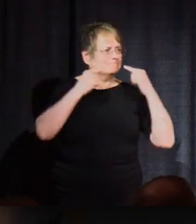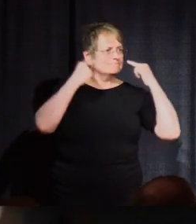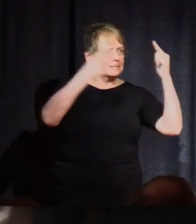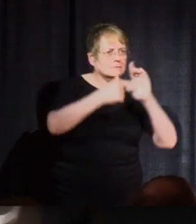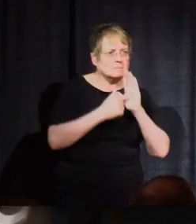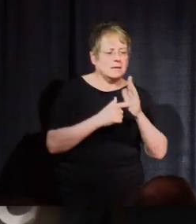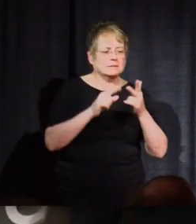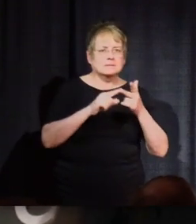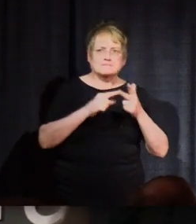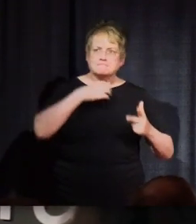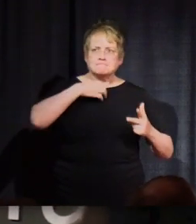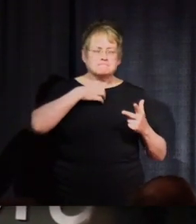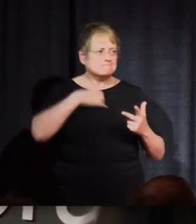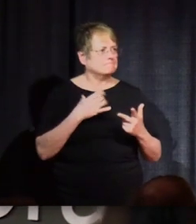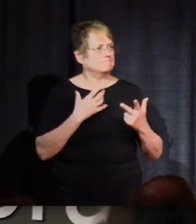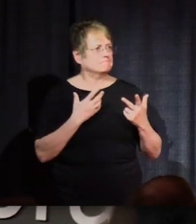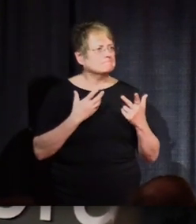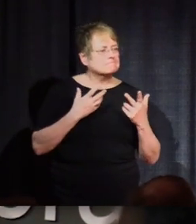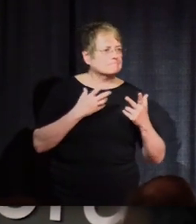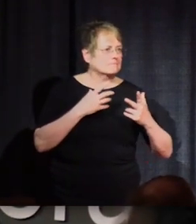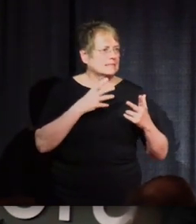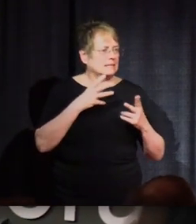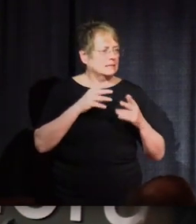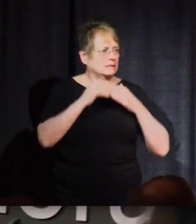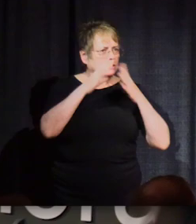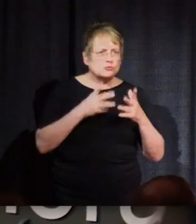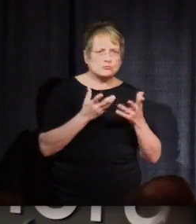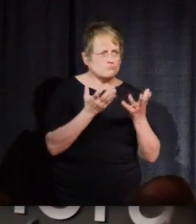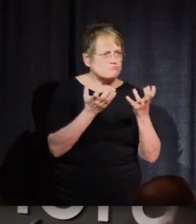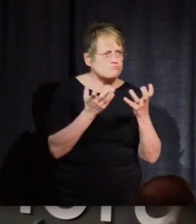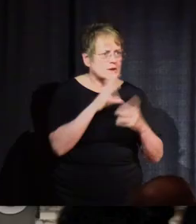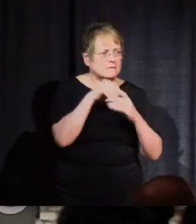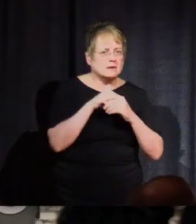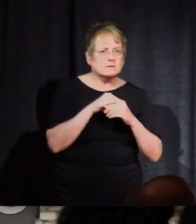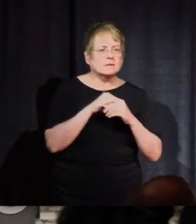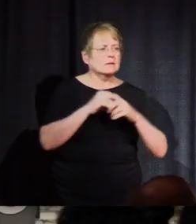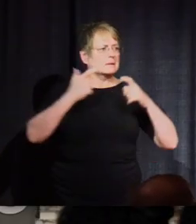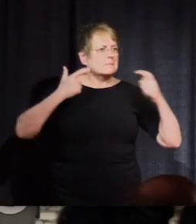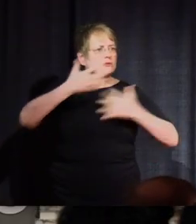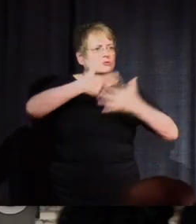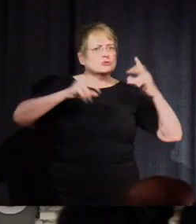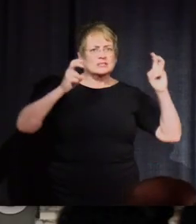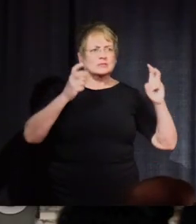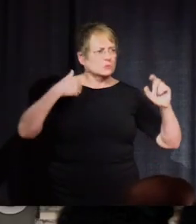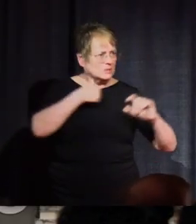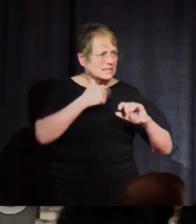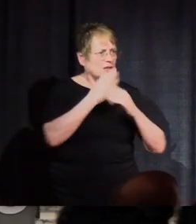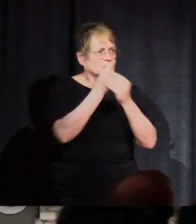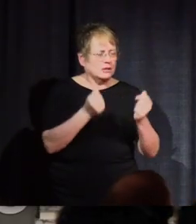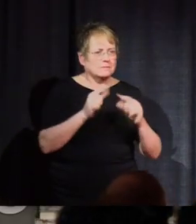model and willing leaders we can tackle our biggest social issues but we all must lean in a